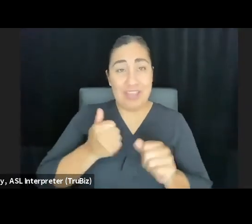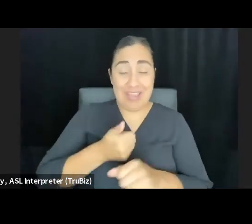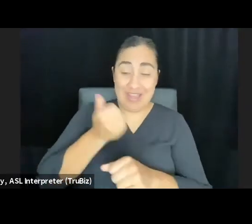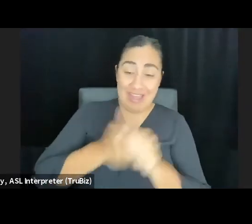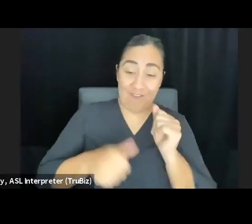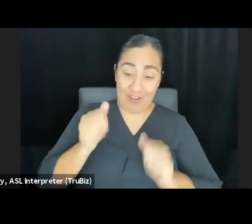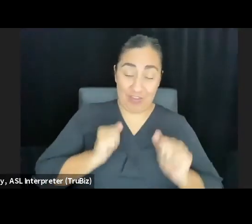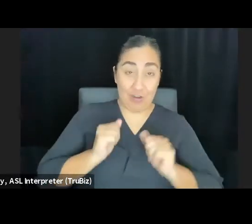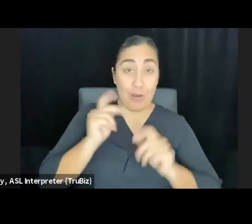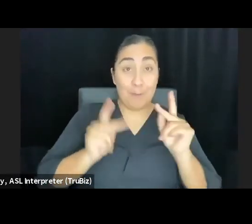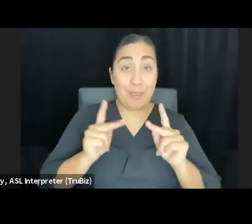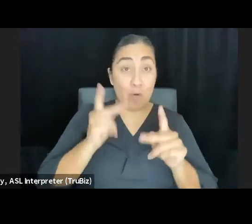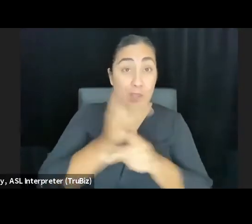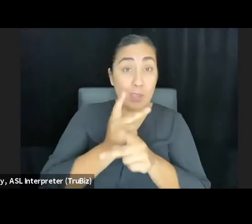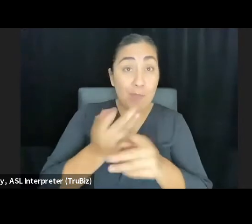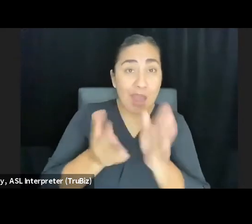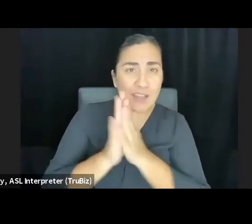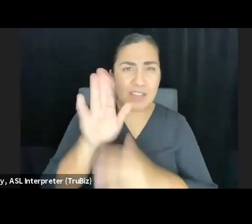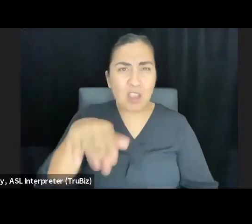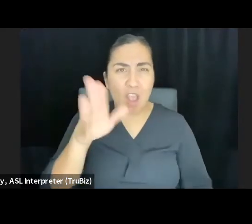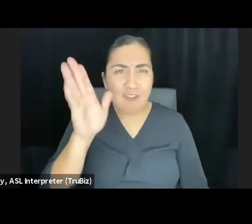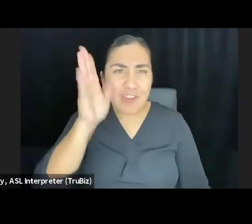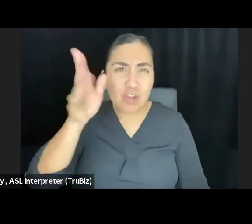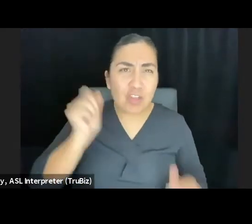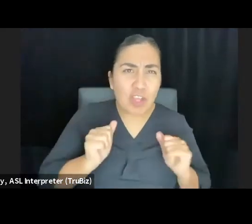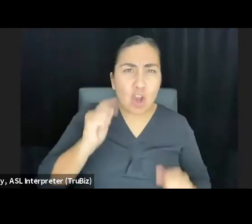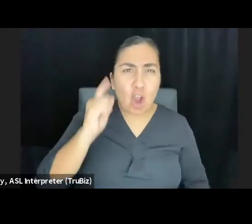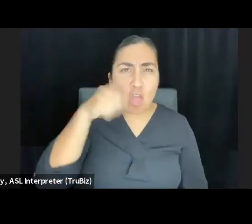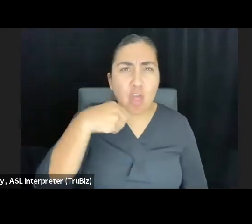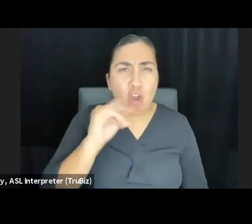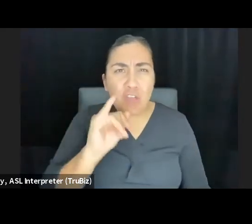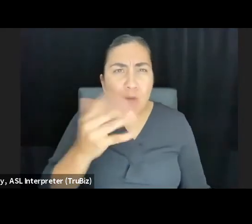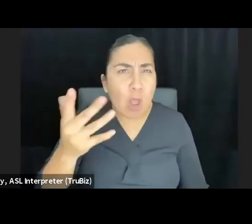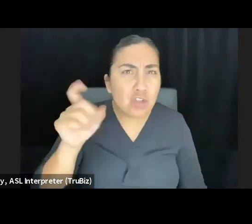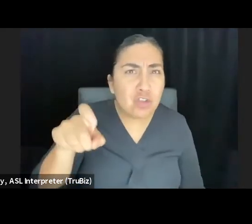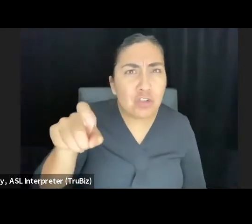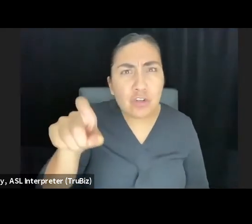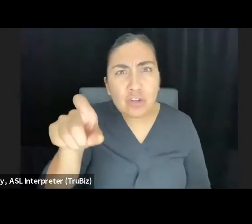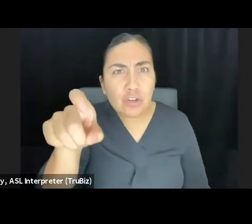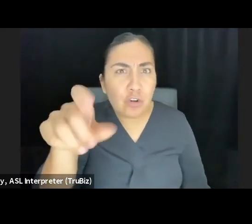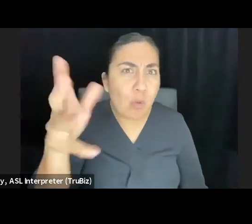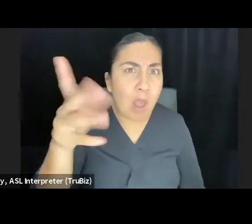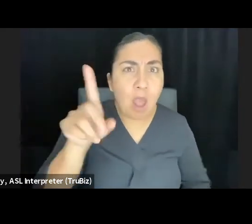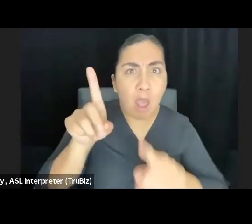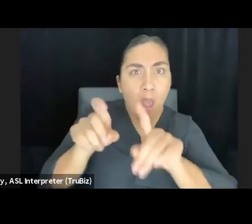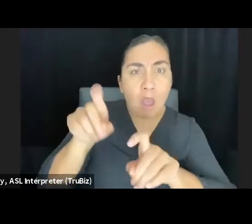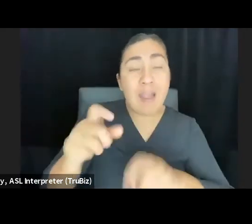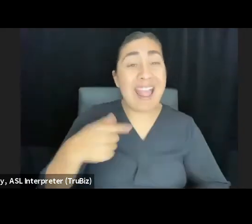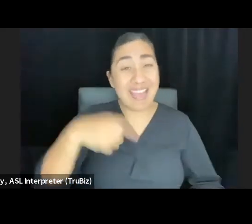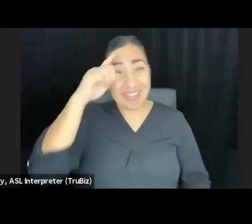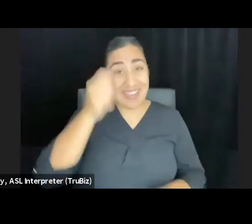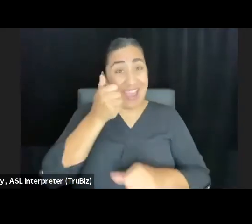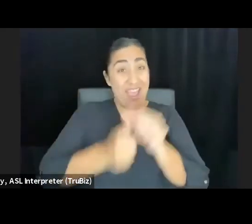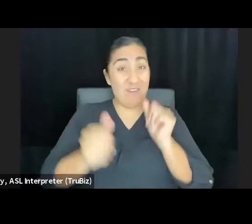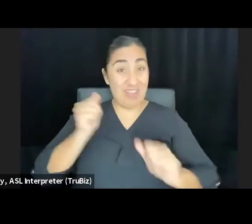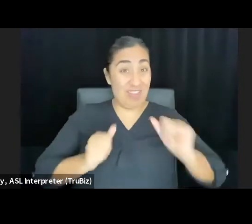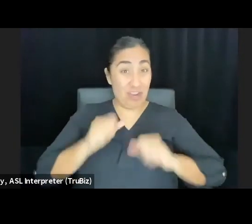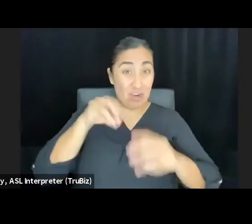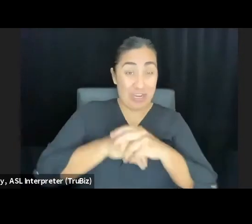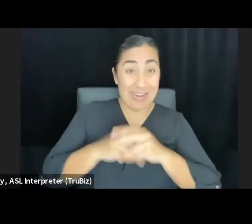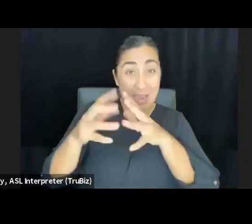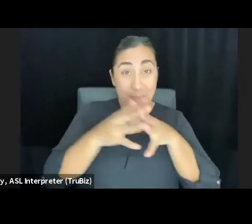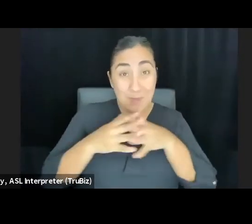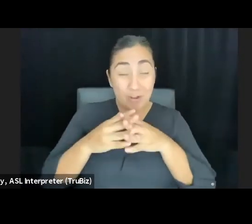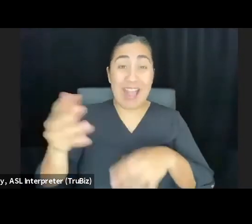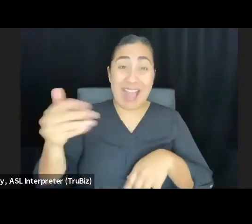keep asking me what the future of theater should look like. And I say it should look like every single theater company in America has an Indigenous person from the